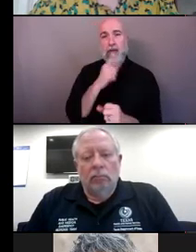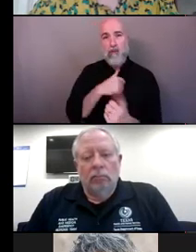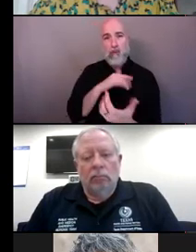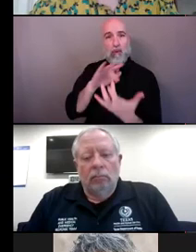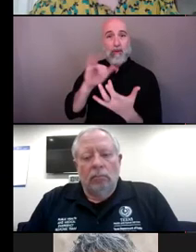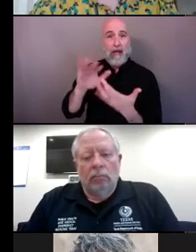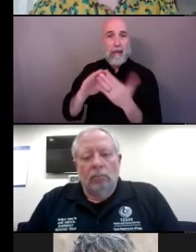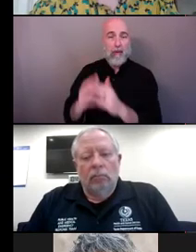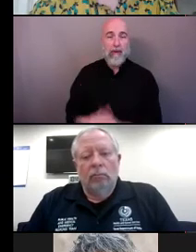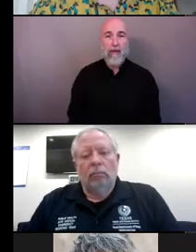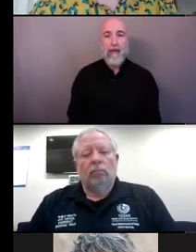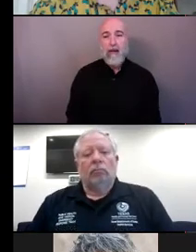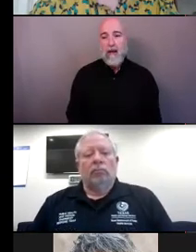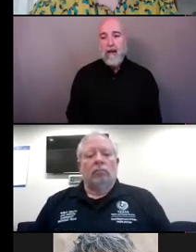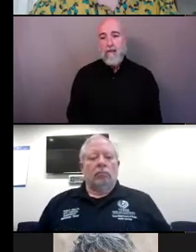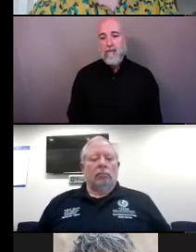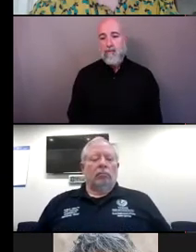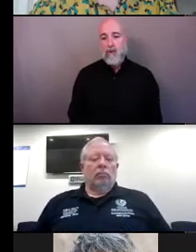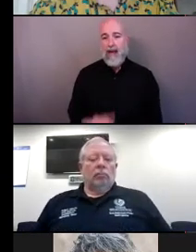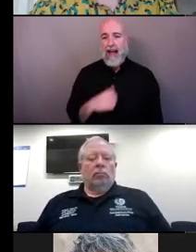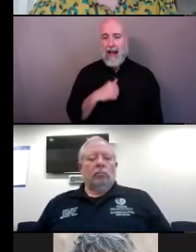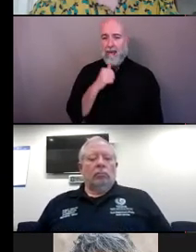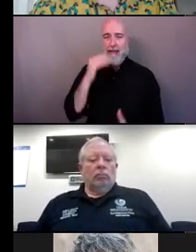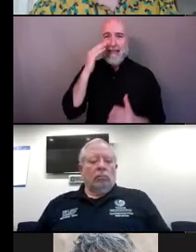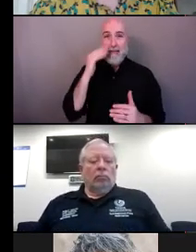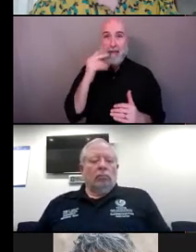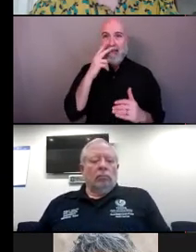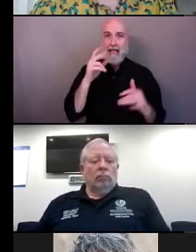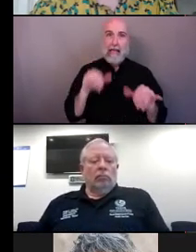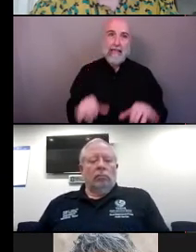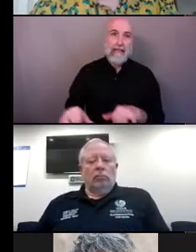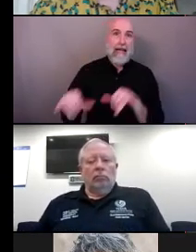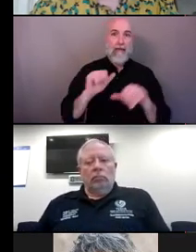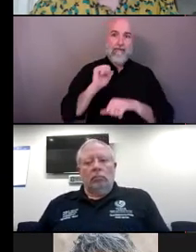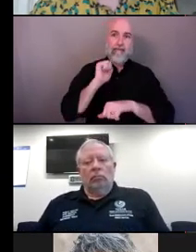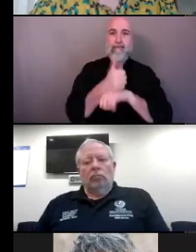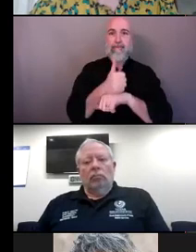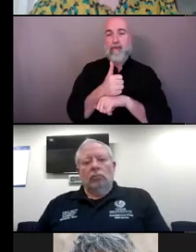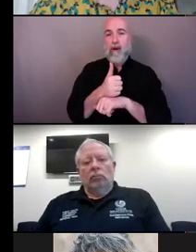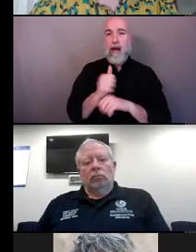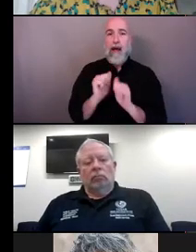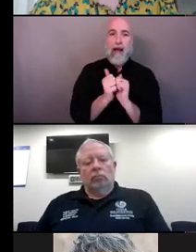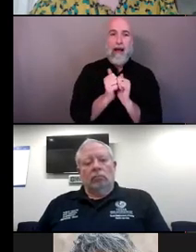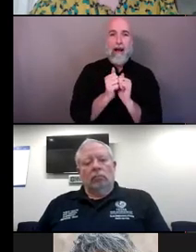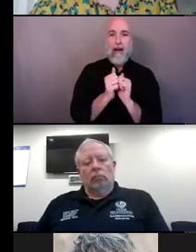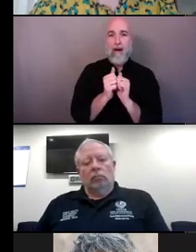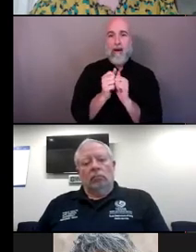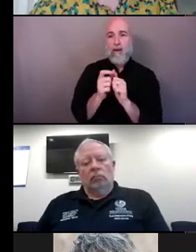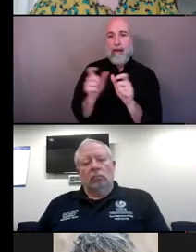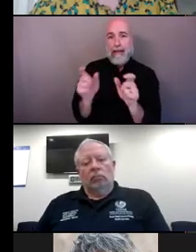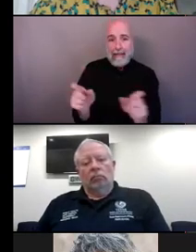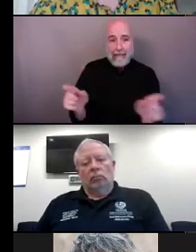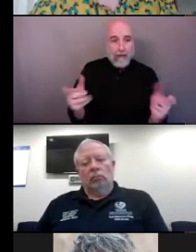community. So I would not expect us to see a standardized way in which individuals